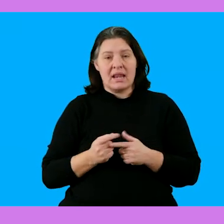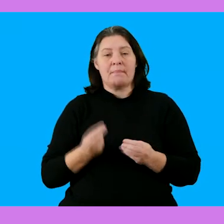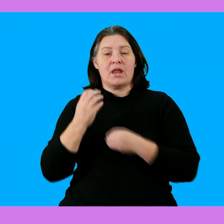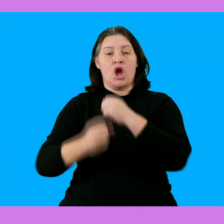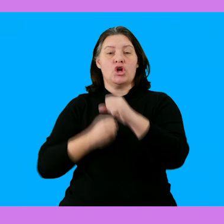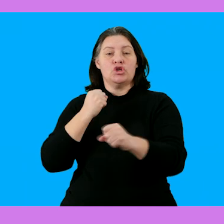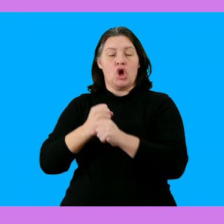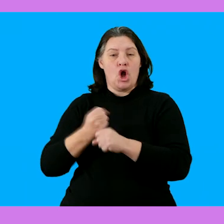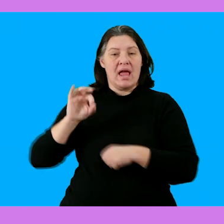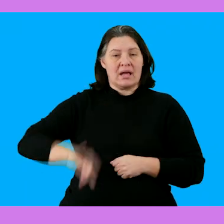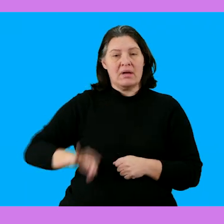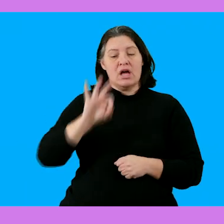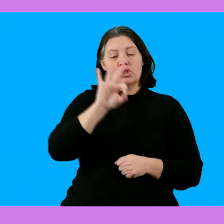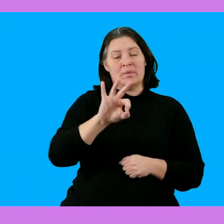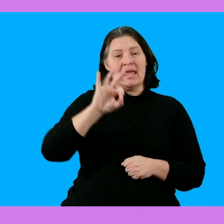of